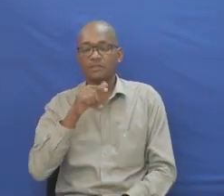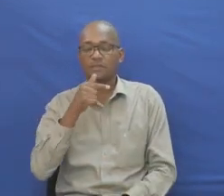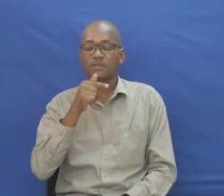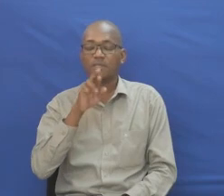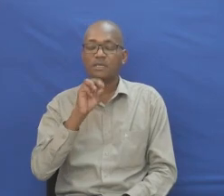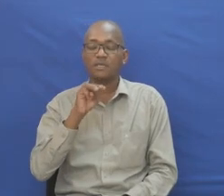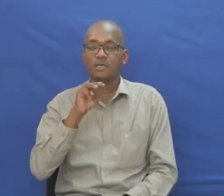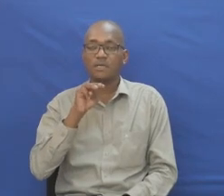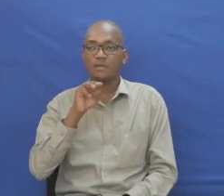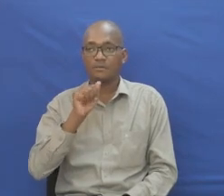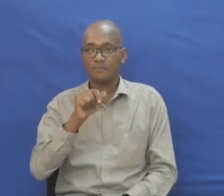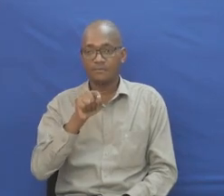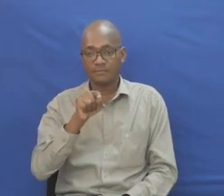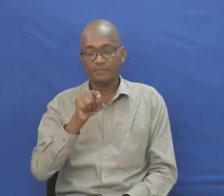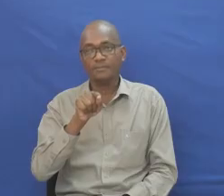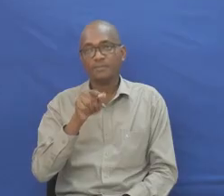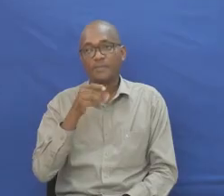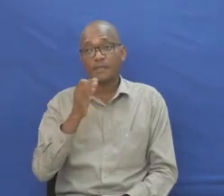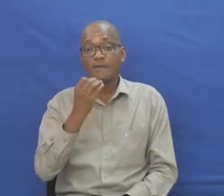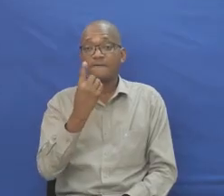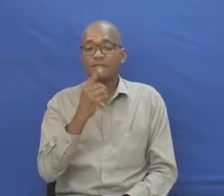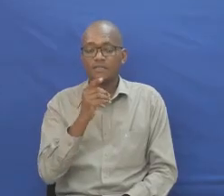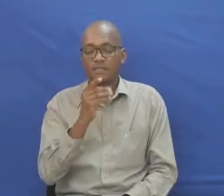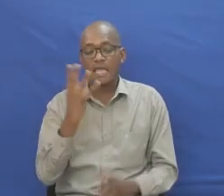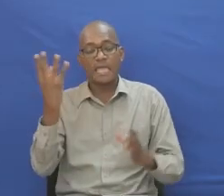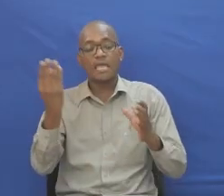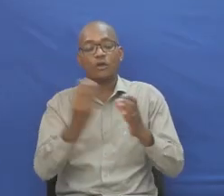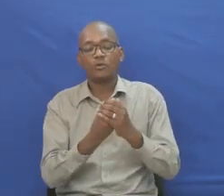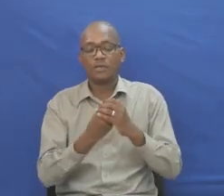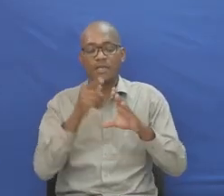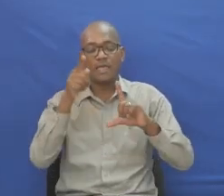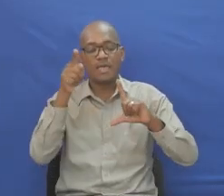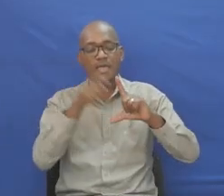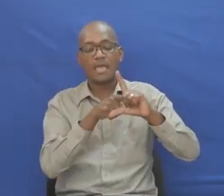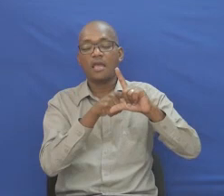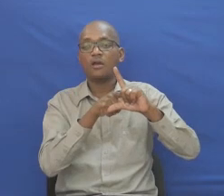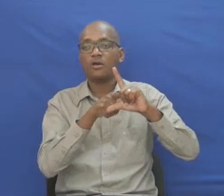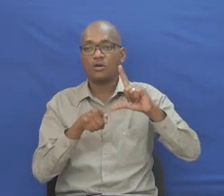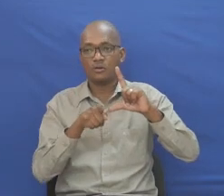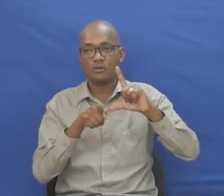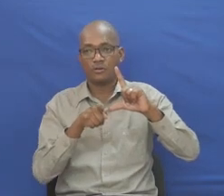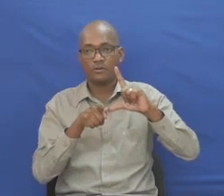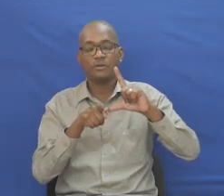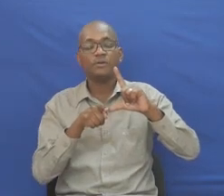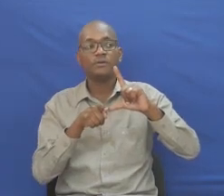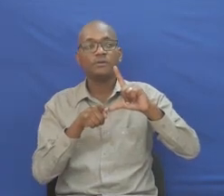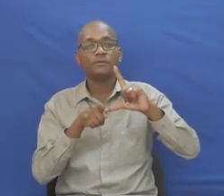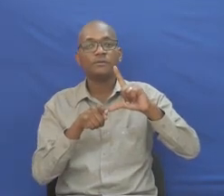as included angle. The first term, it is known as included angle.